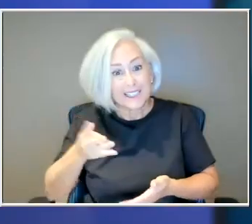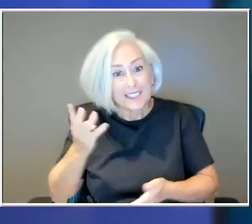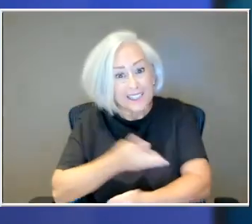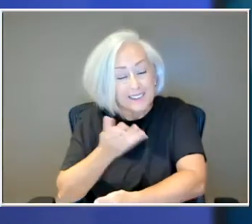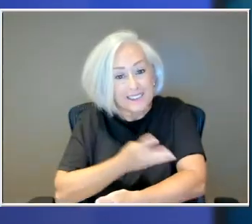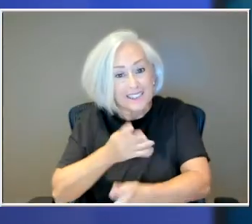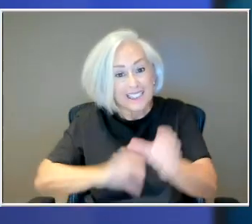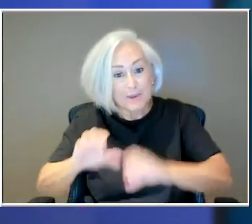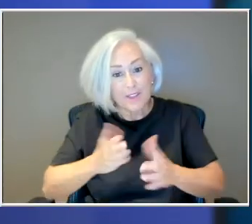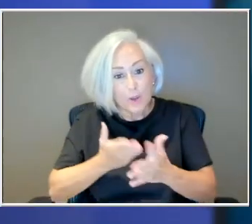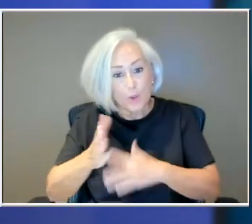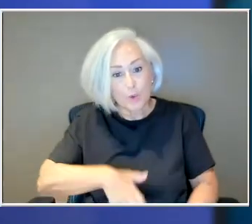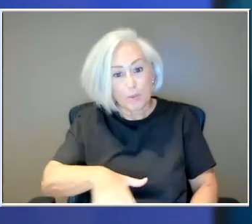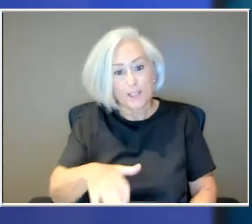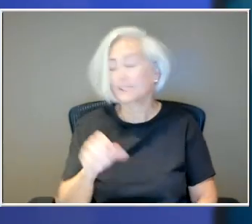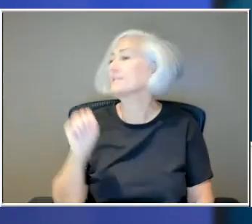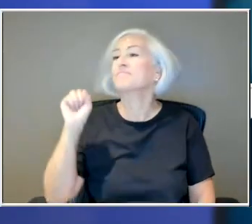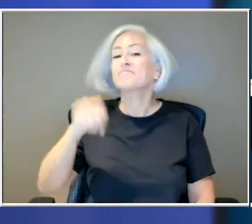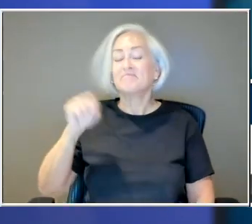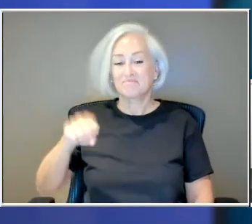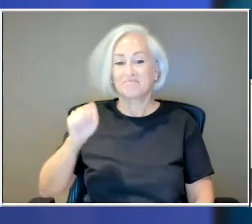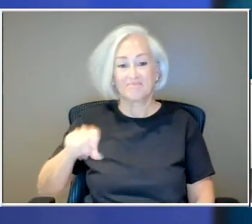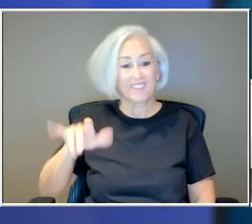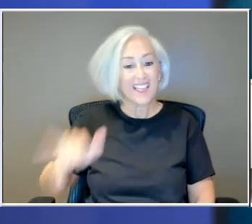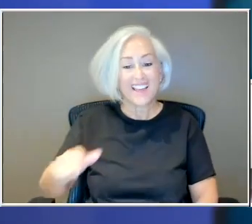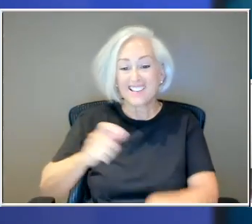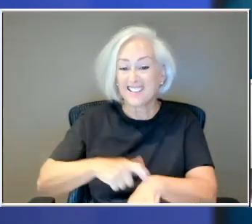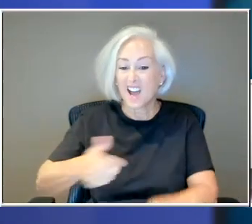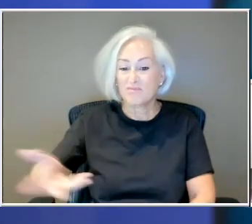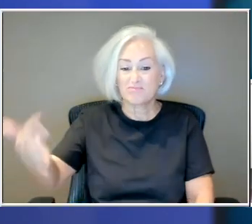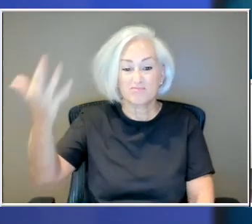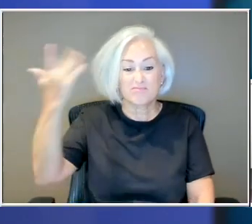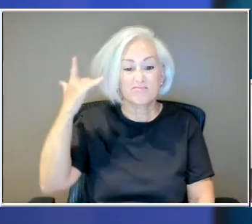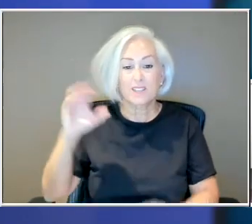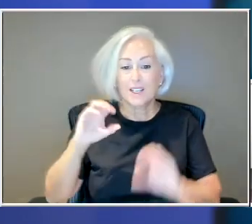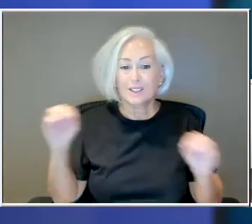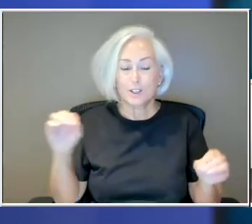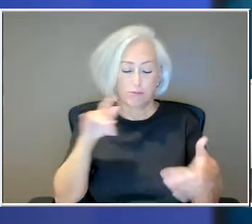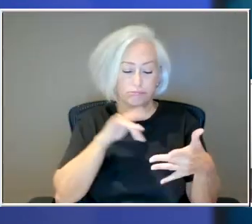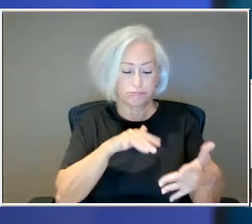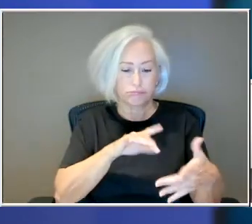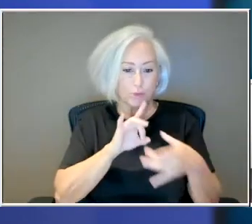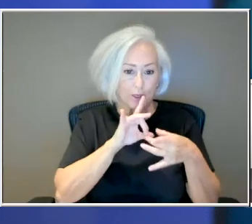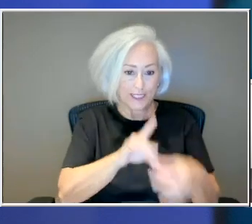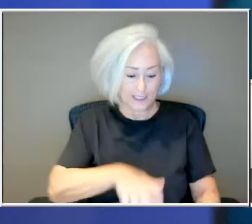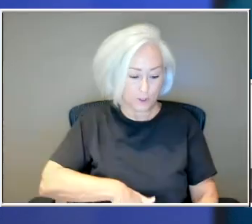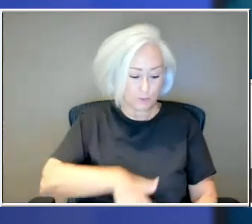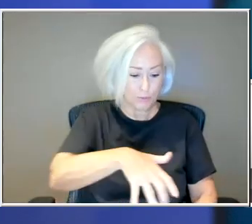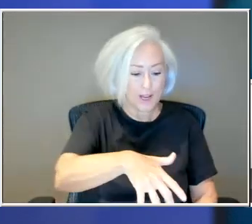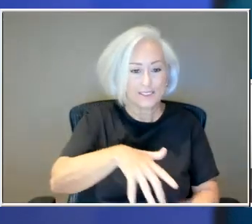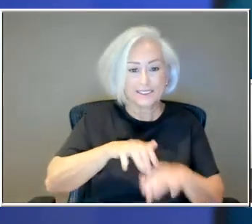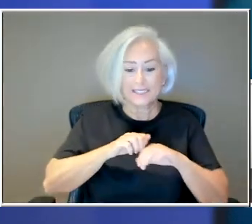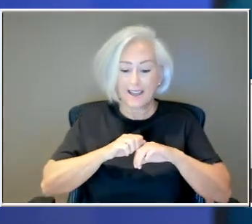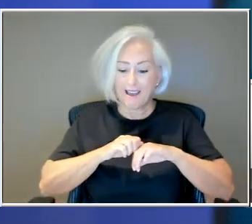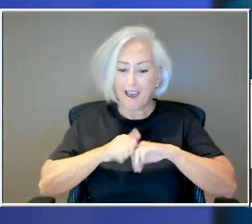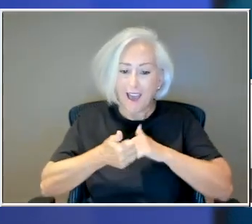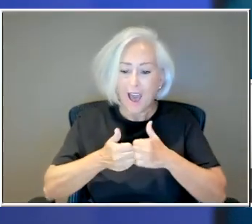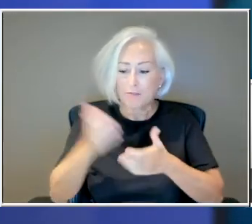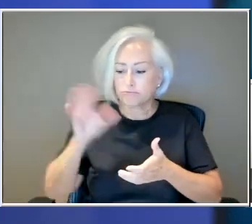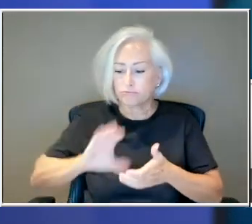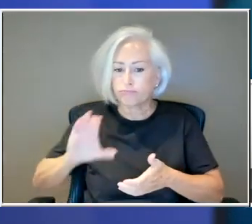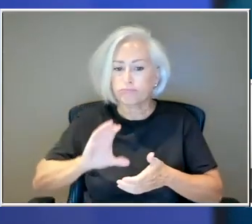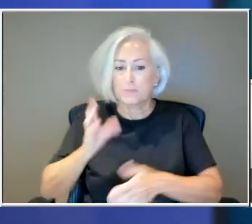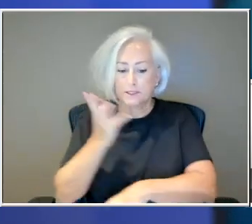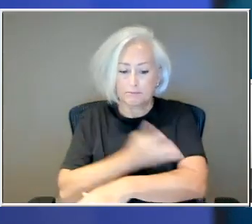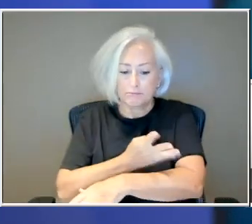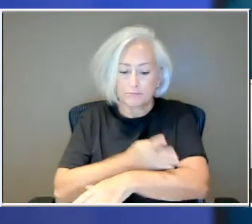time, there was no real studies about pregnancy and chemotherapy. They were, as my doctor said, at the time we were